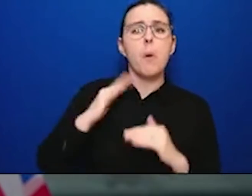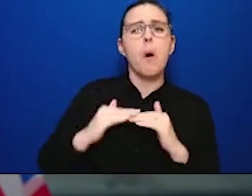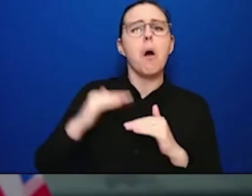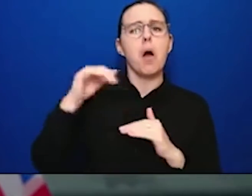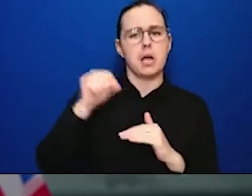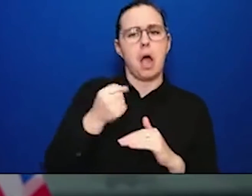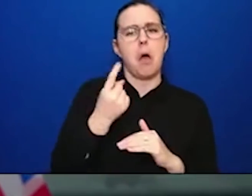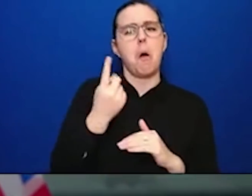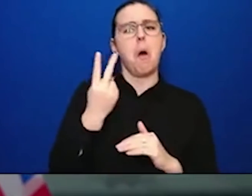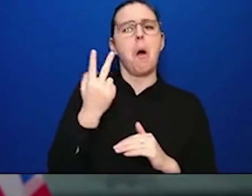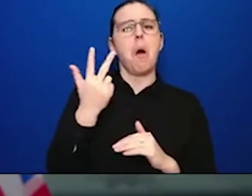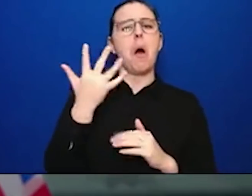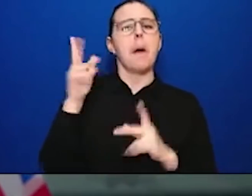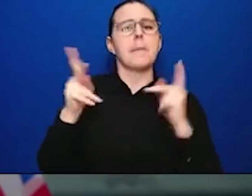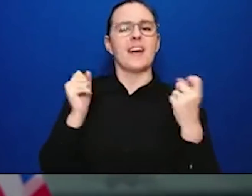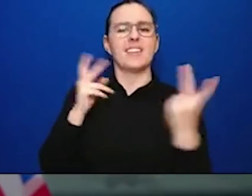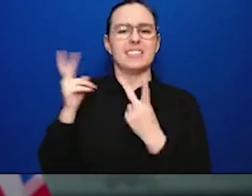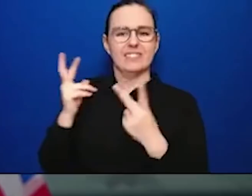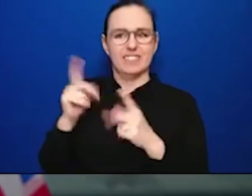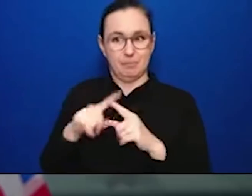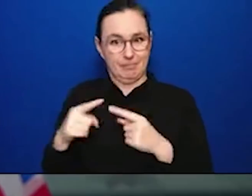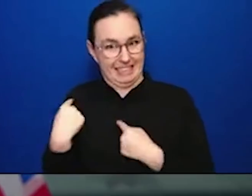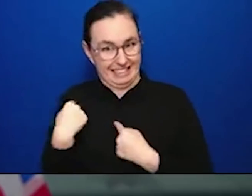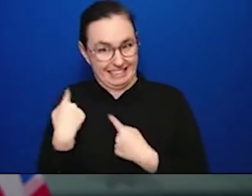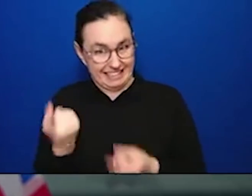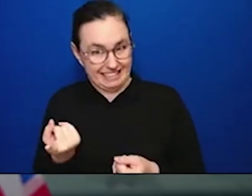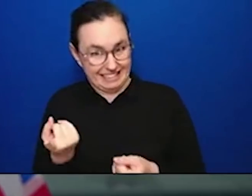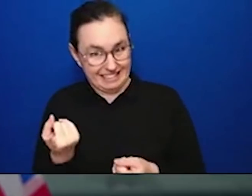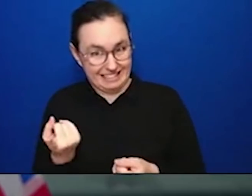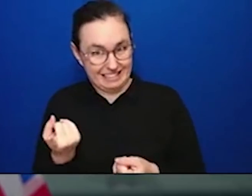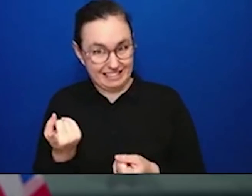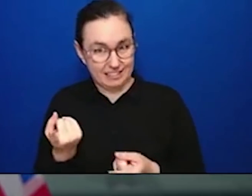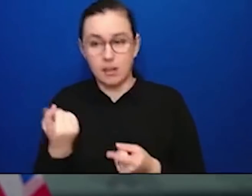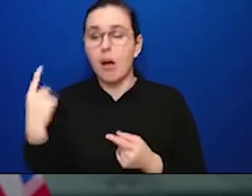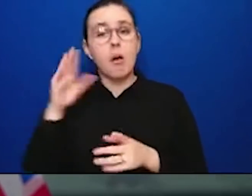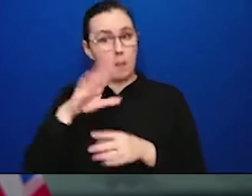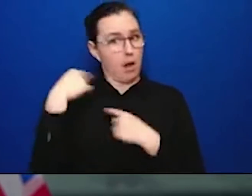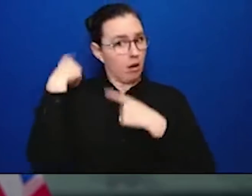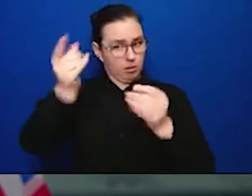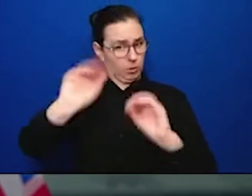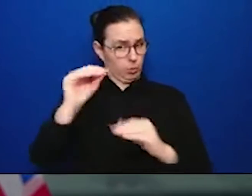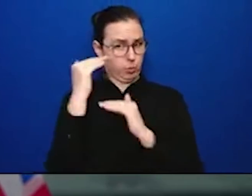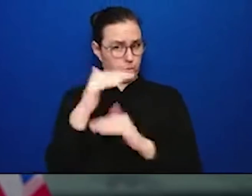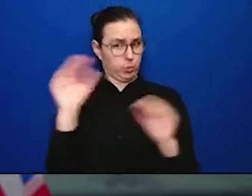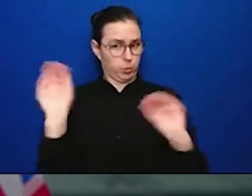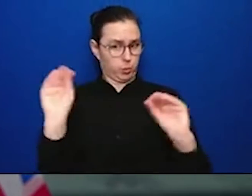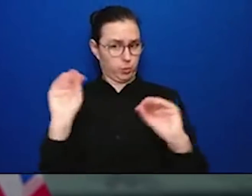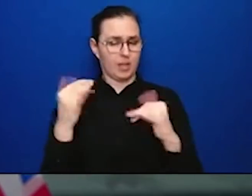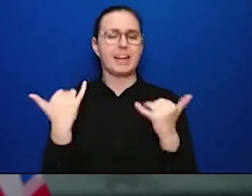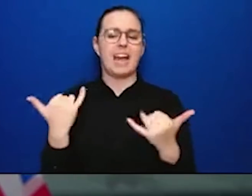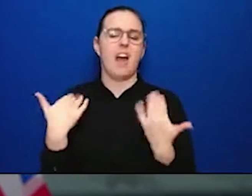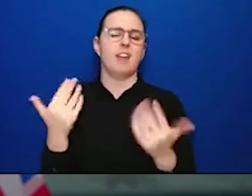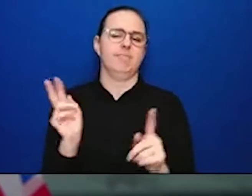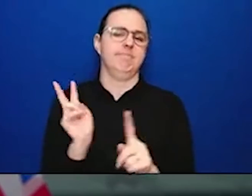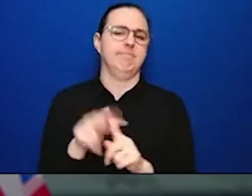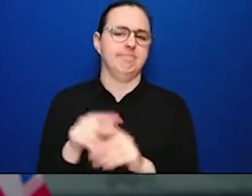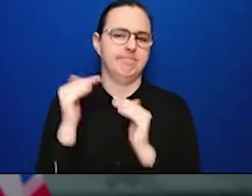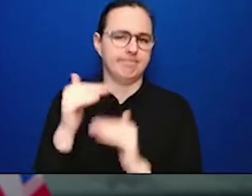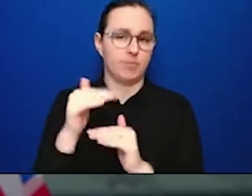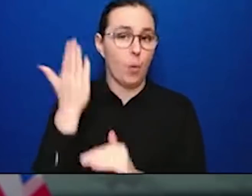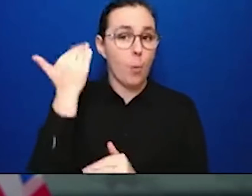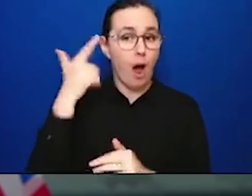the last little while, there's been unlimited numbers of visitors. As we're moving into this risk phase again, we know